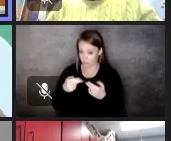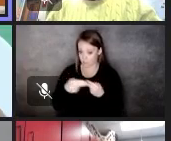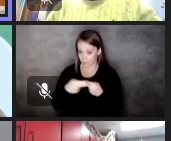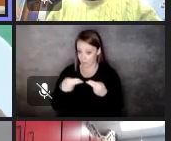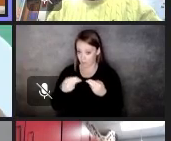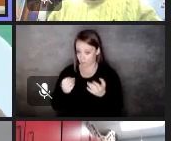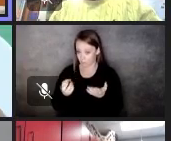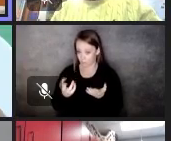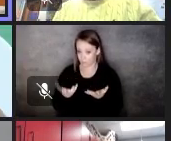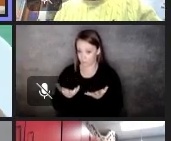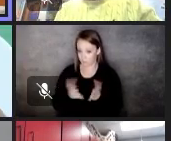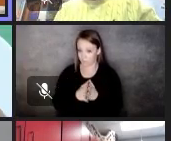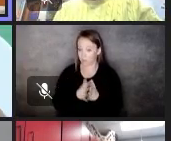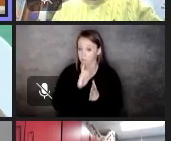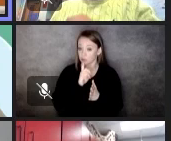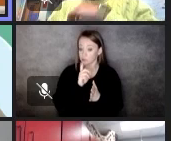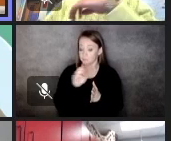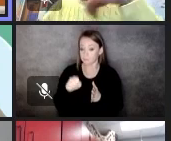Sure.